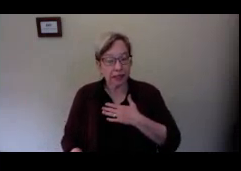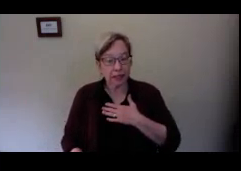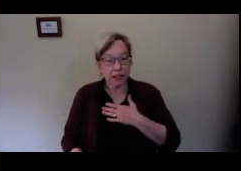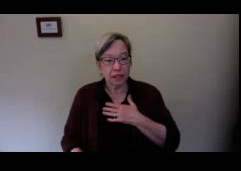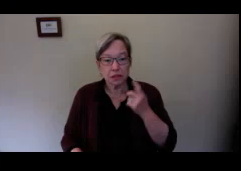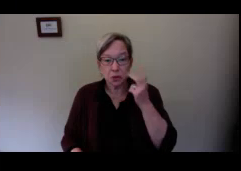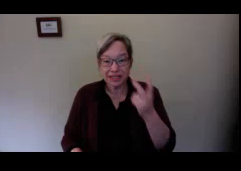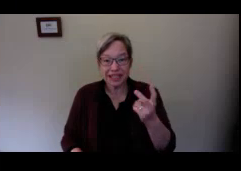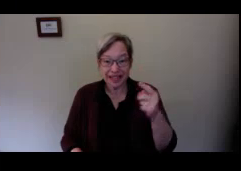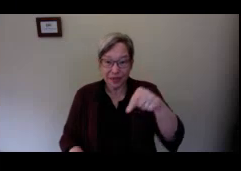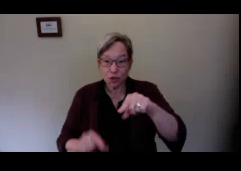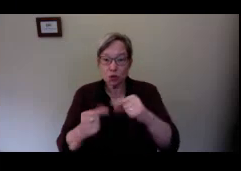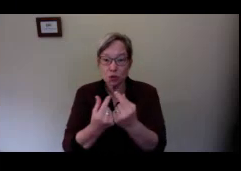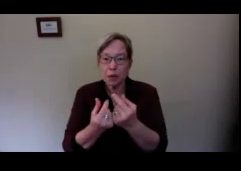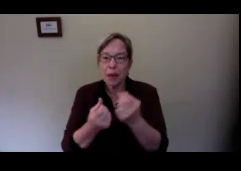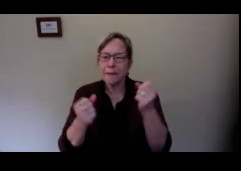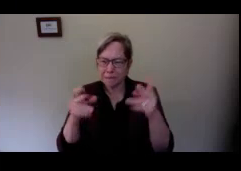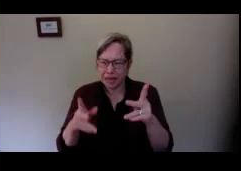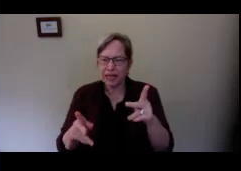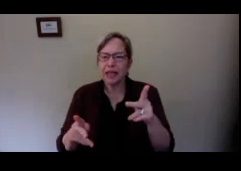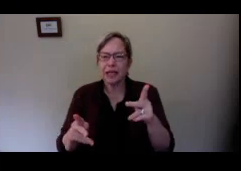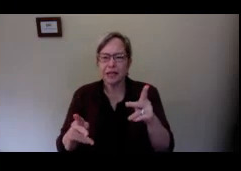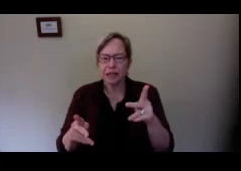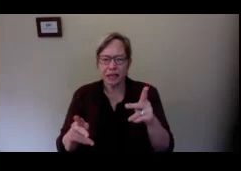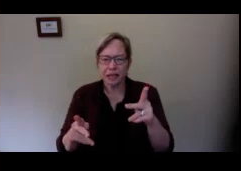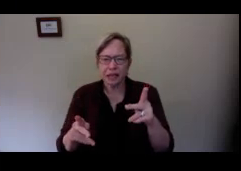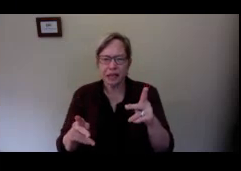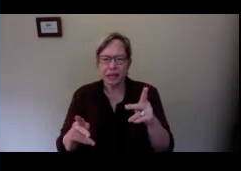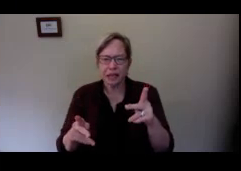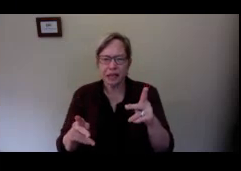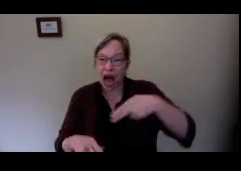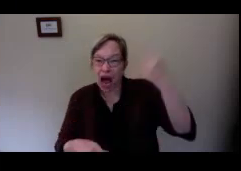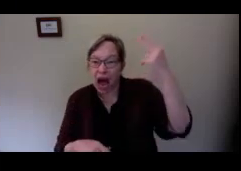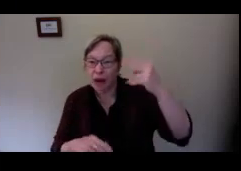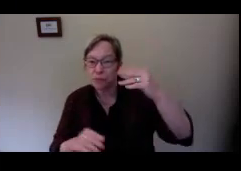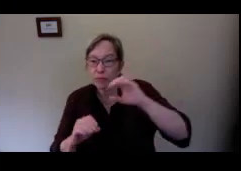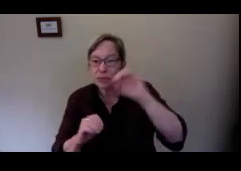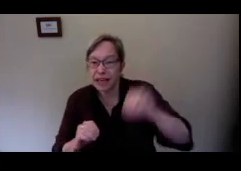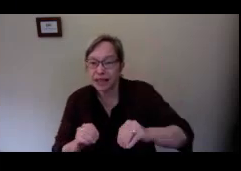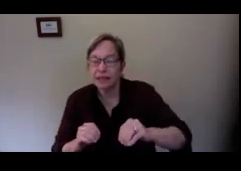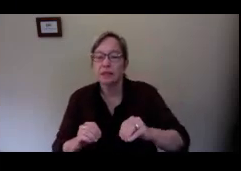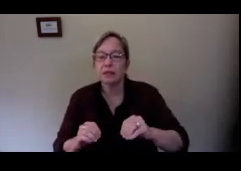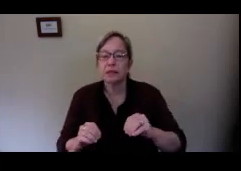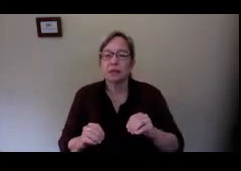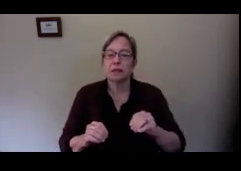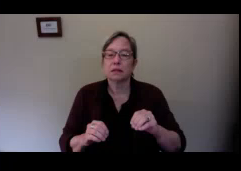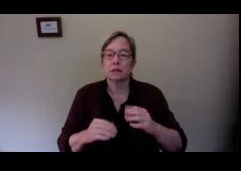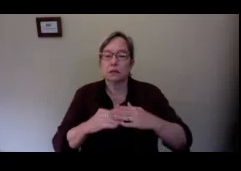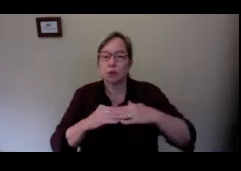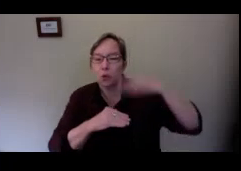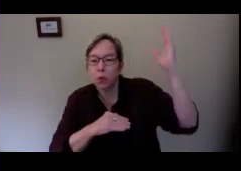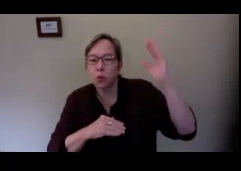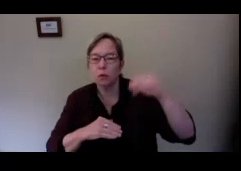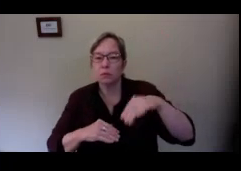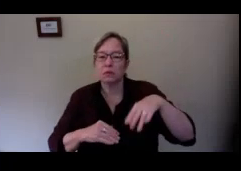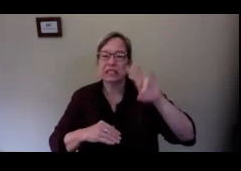in this group there were a lot of high percentages guesstimated, or